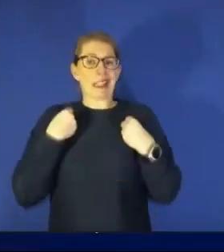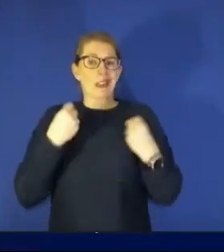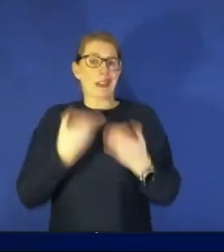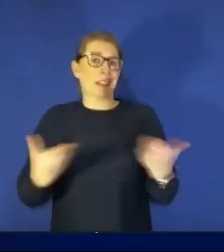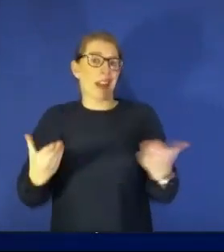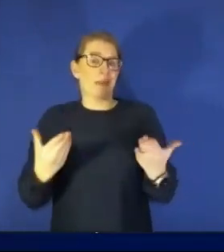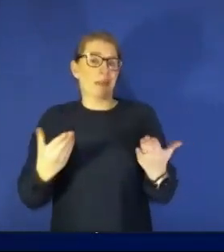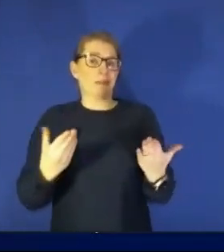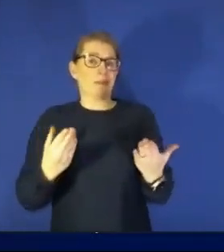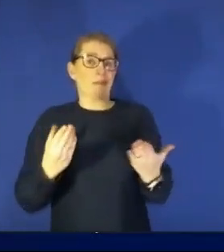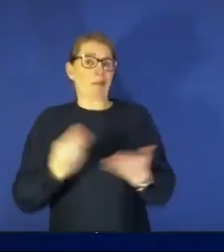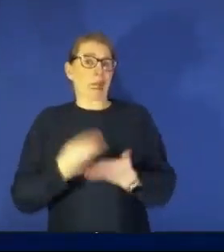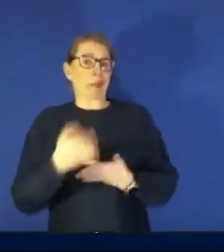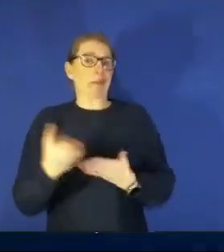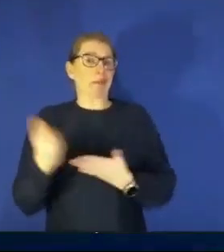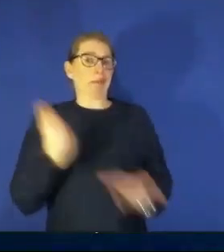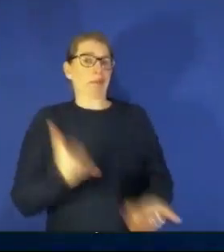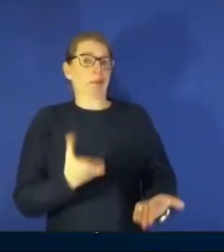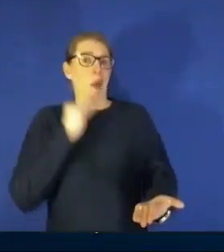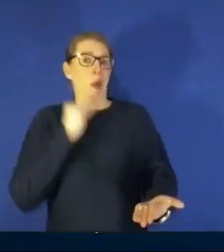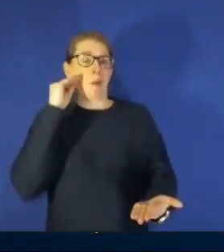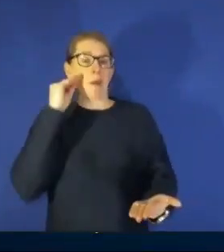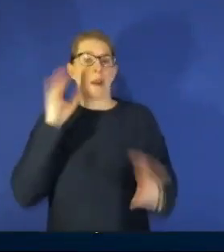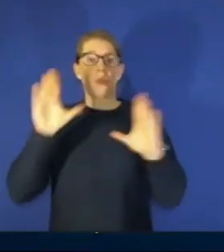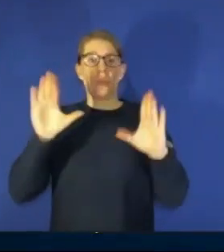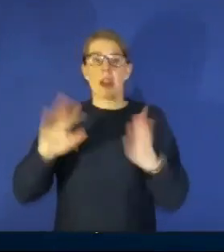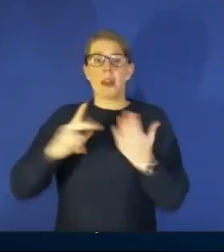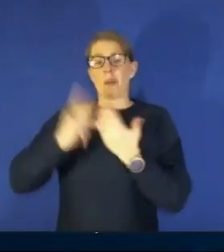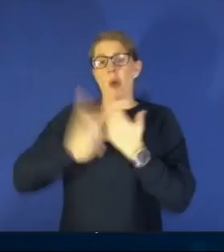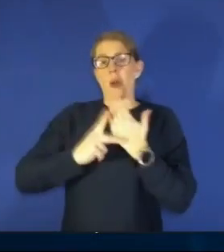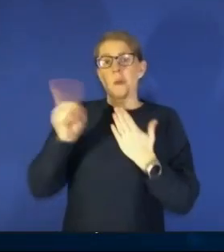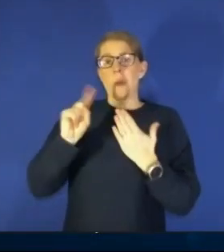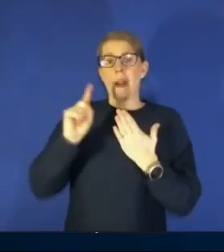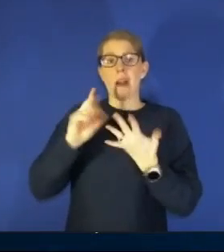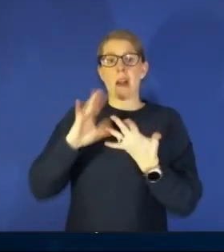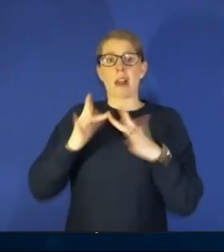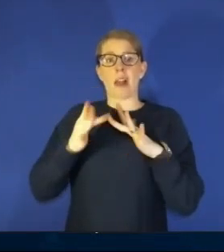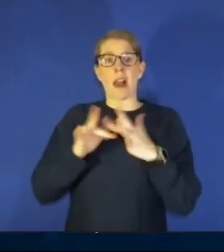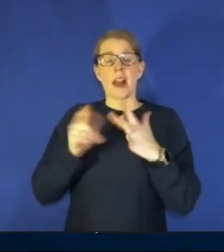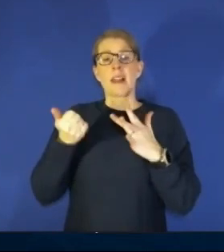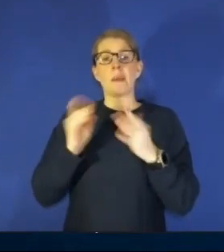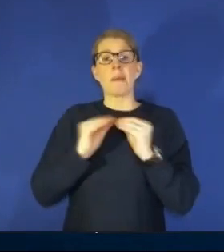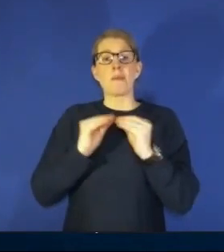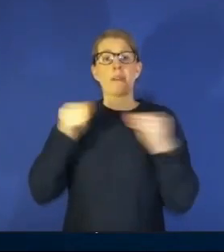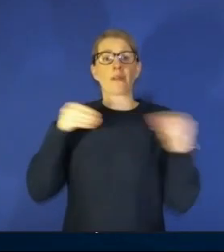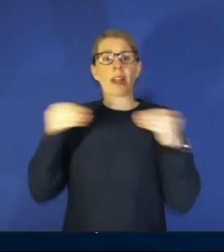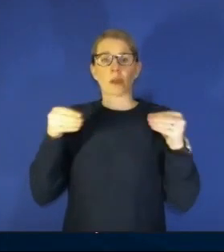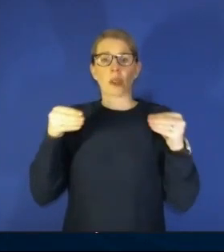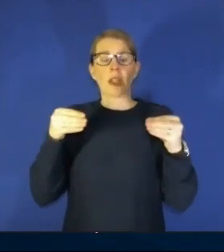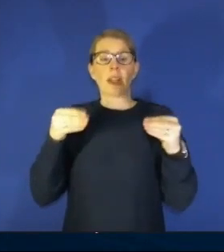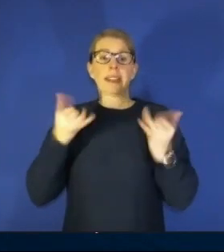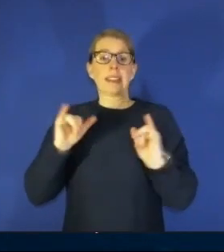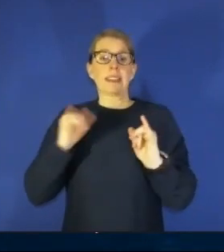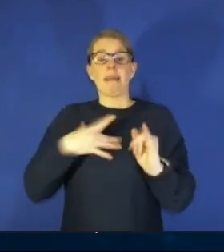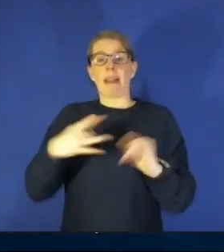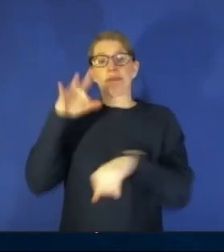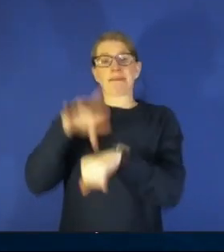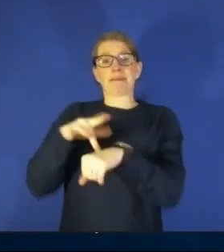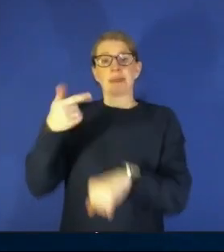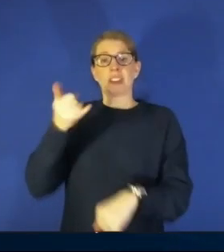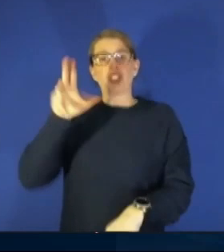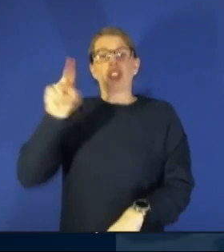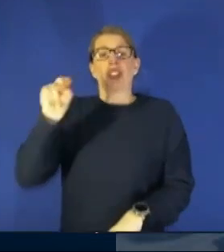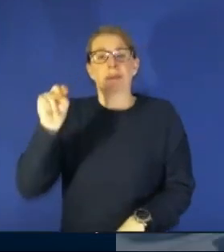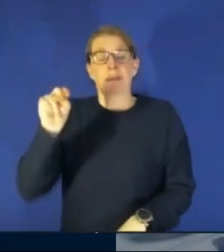home. There's so many great programs online that I can do them. It's a little more flexible. So I still like to go to the gym. COVID's made it a little bit more difficult,